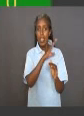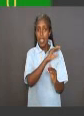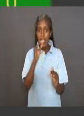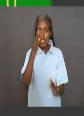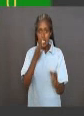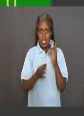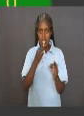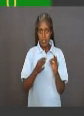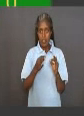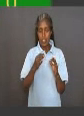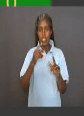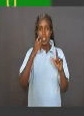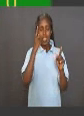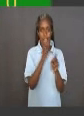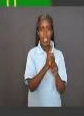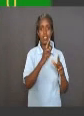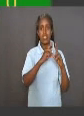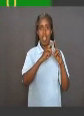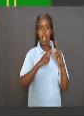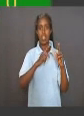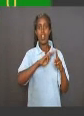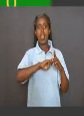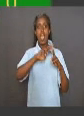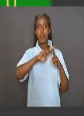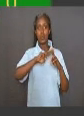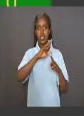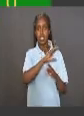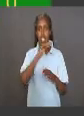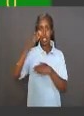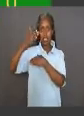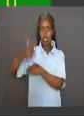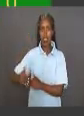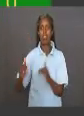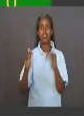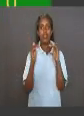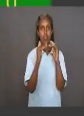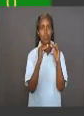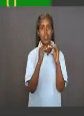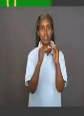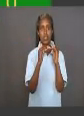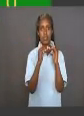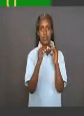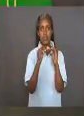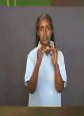and if a right angle hypotenuse and a side are congruent.